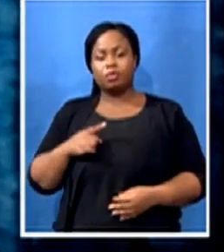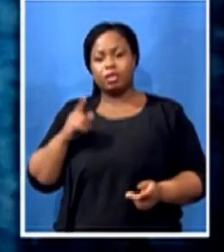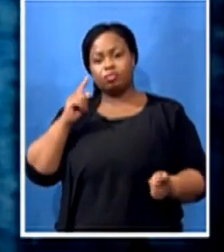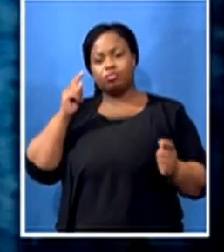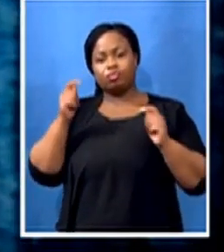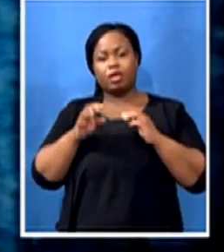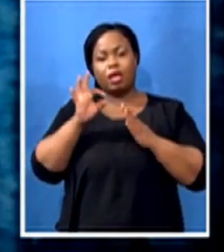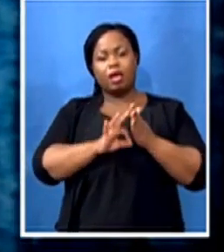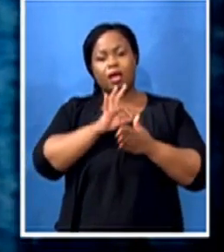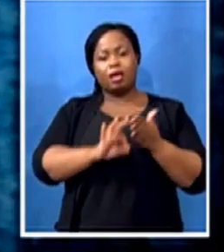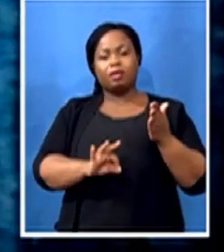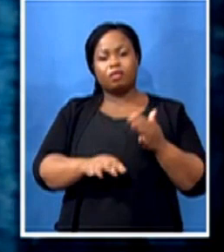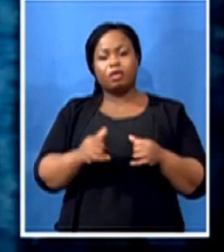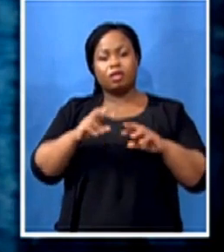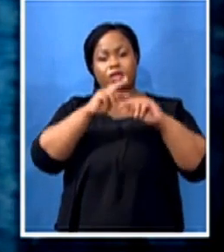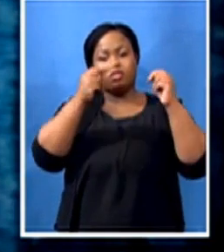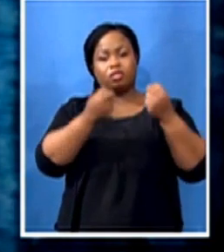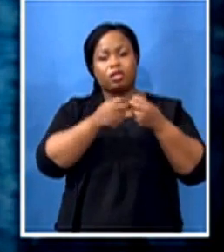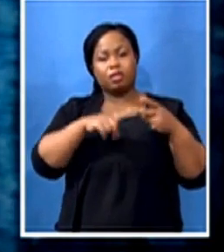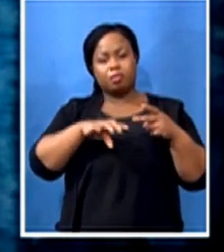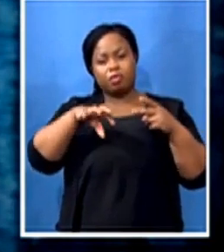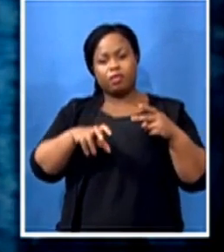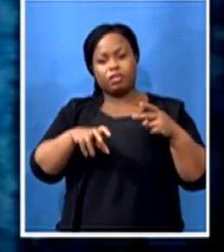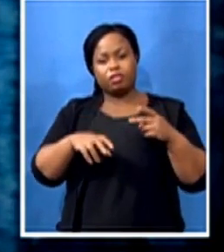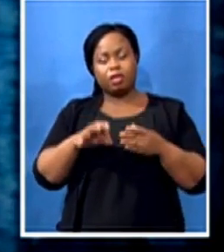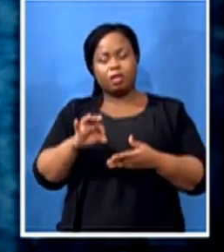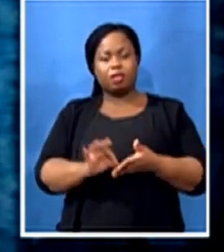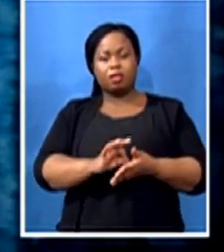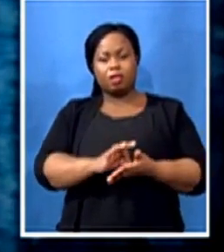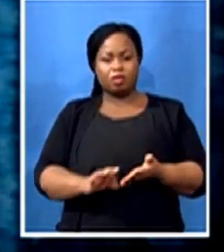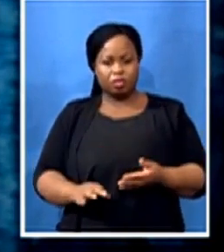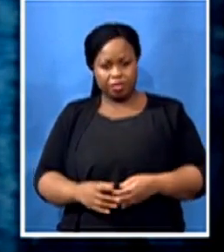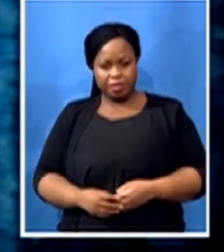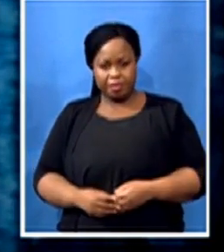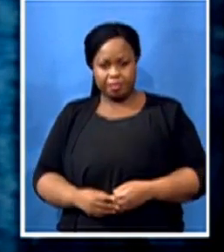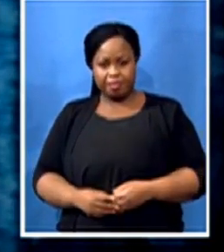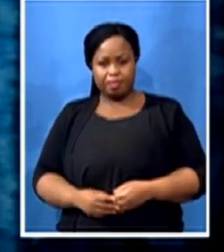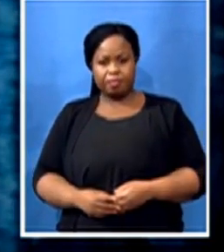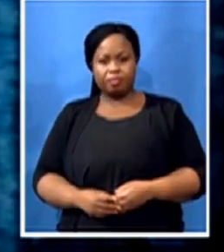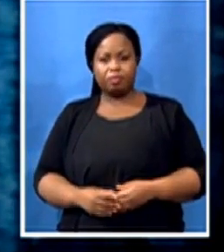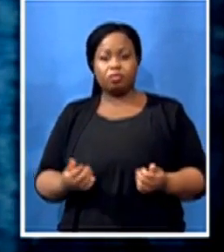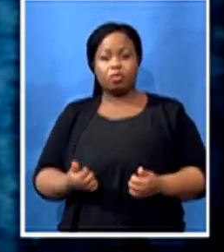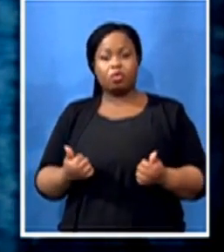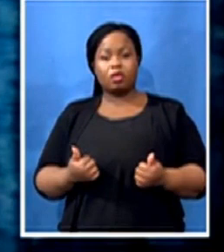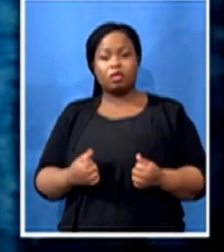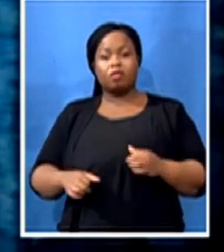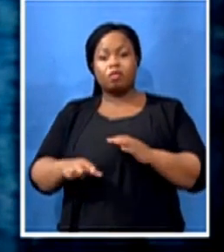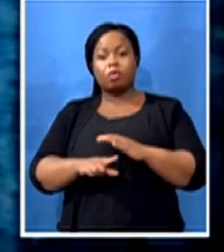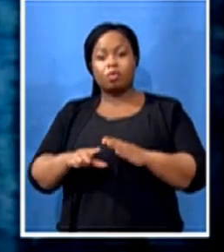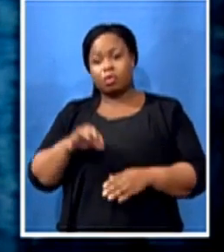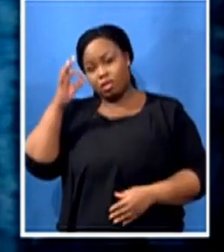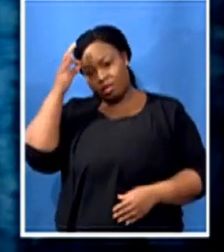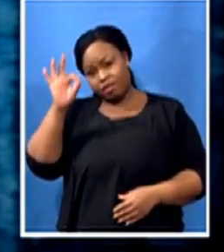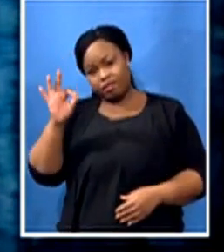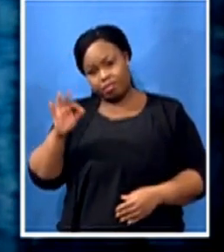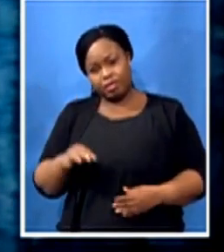provincial elections. It's already in place for local government elections. I think the most